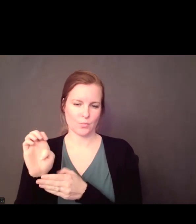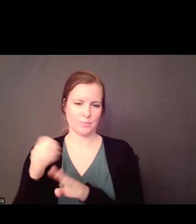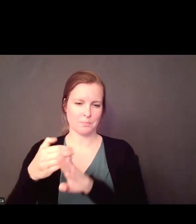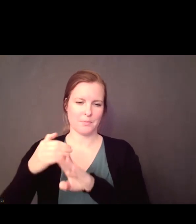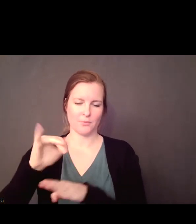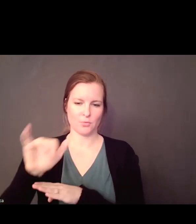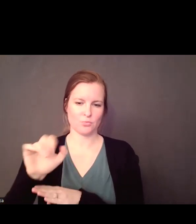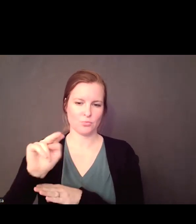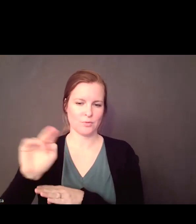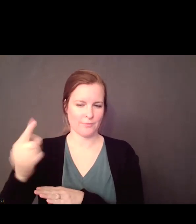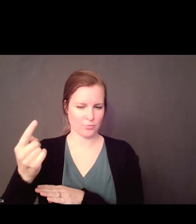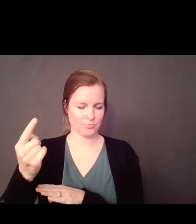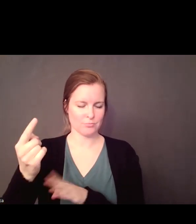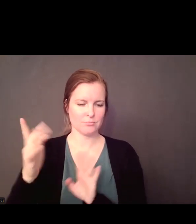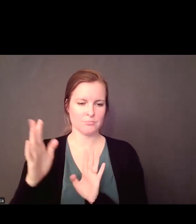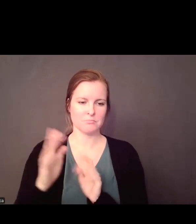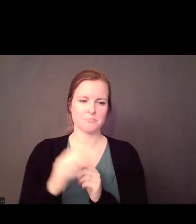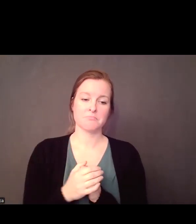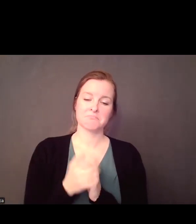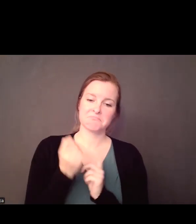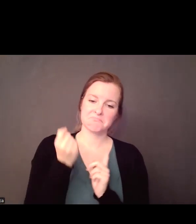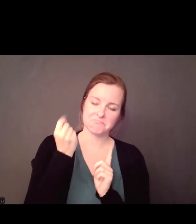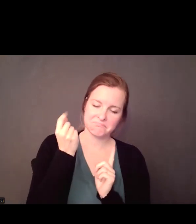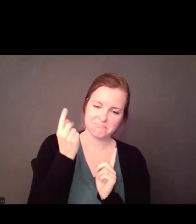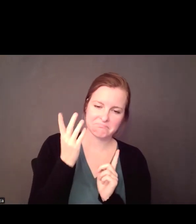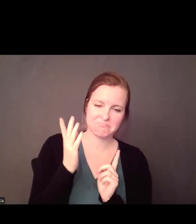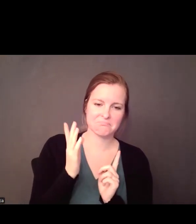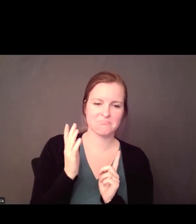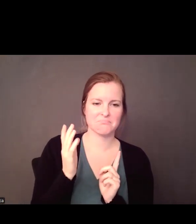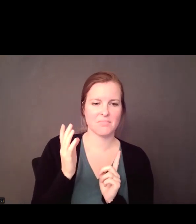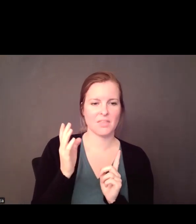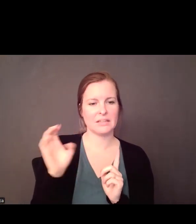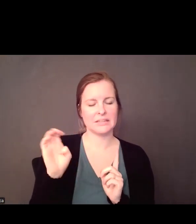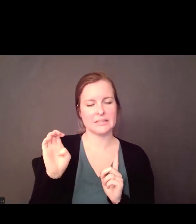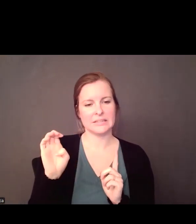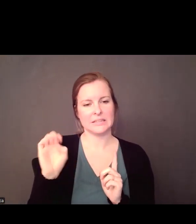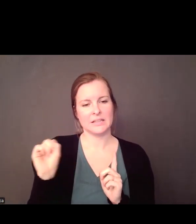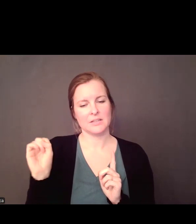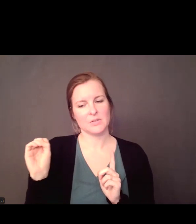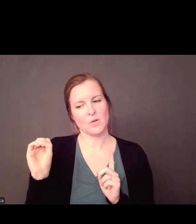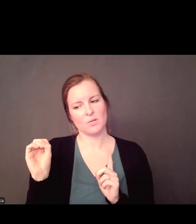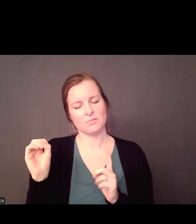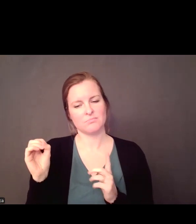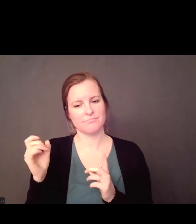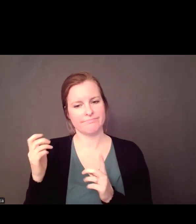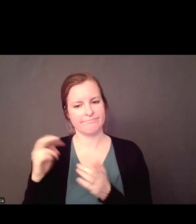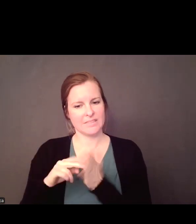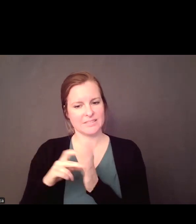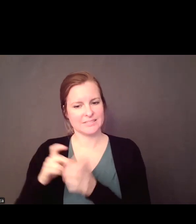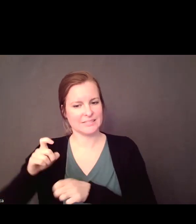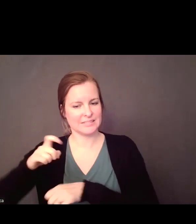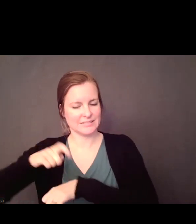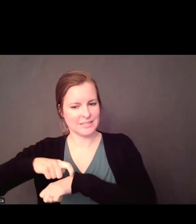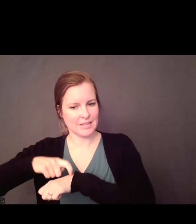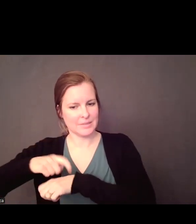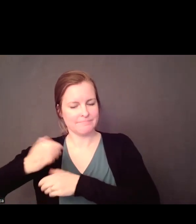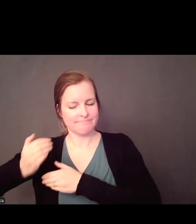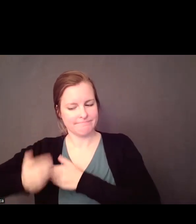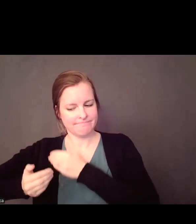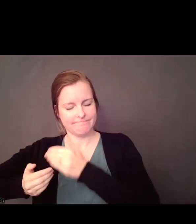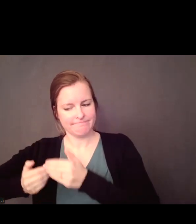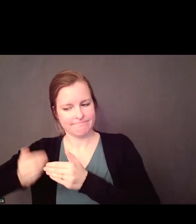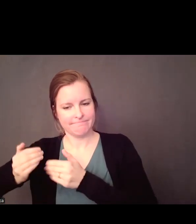forms. Understandably, we know it takes ESOs some time to change forms over, so there is a grace